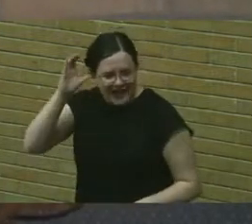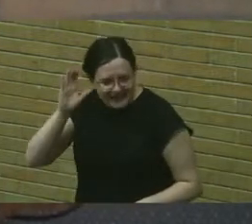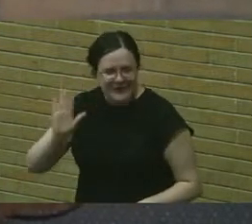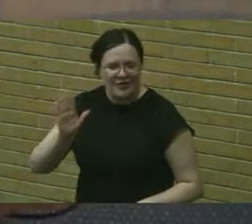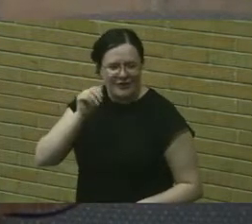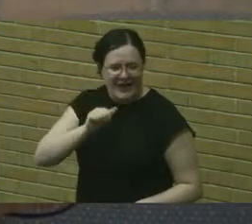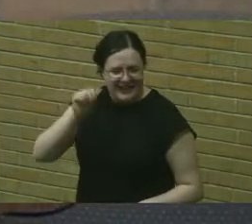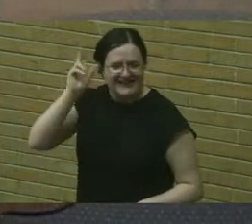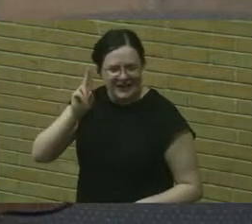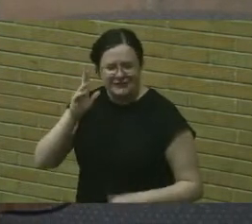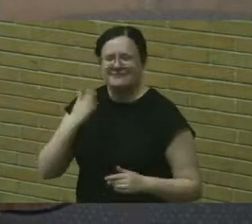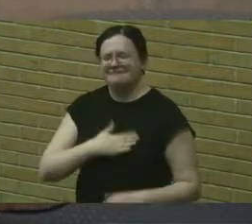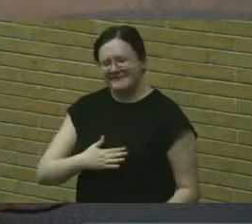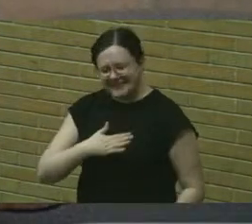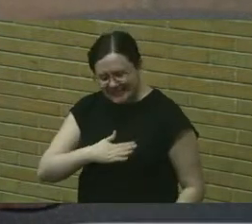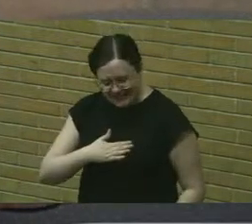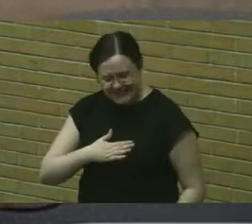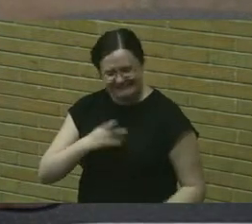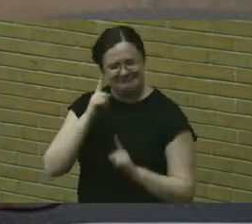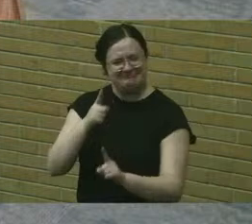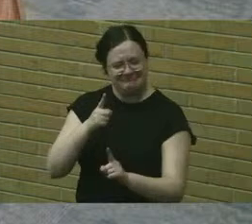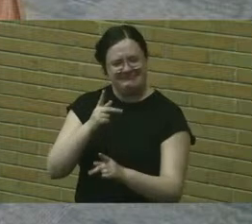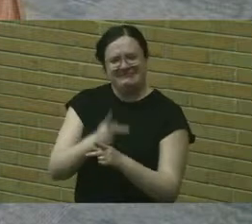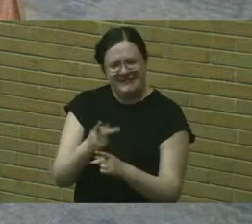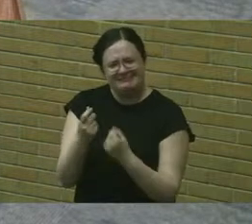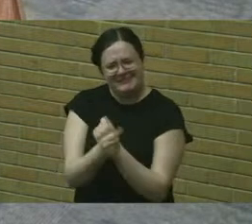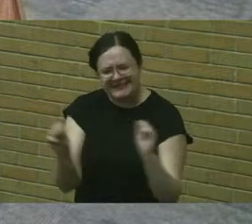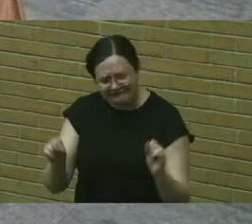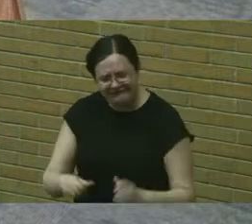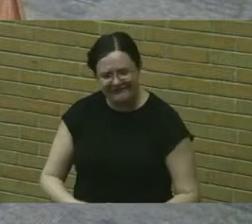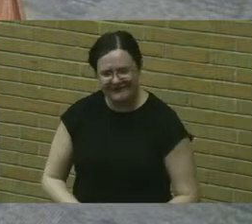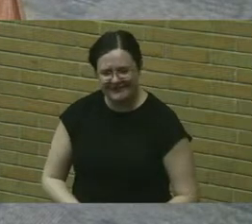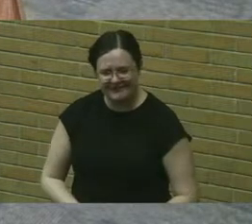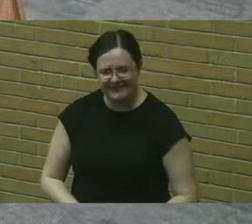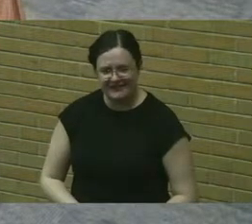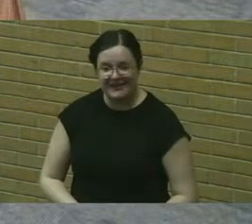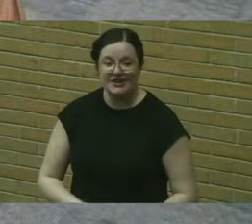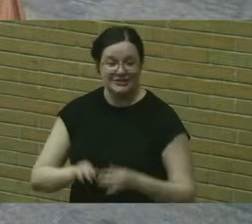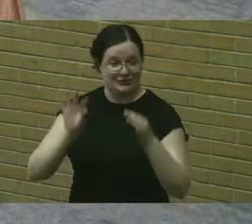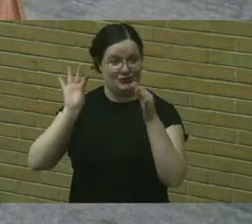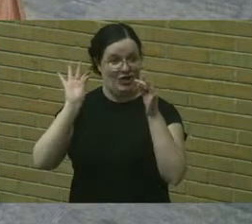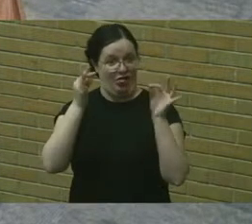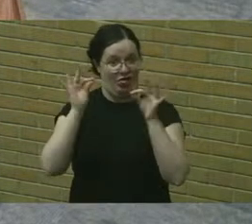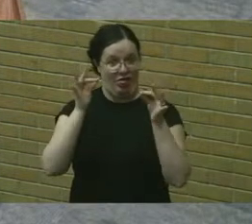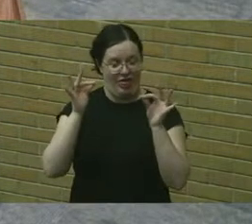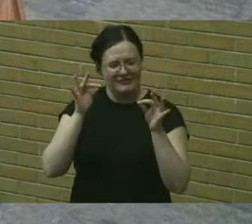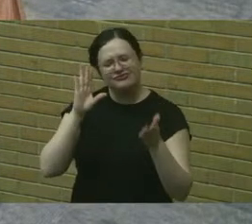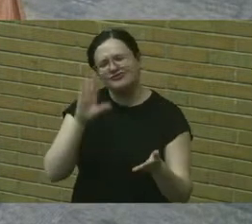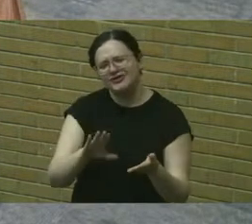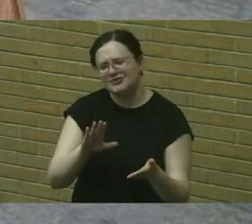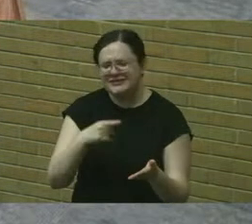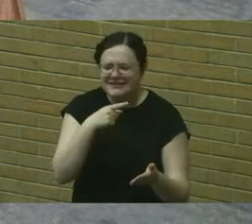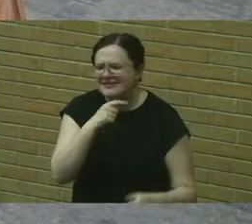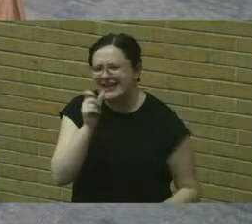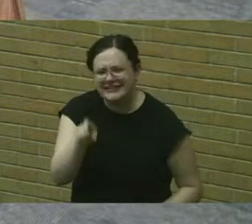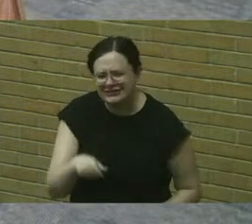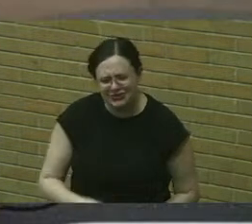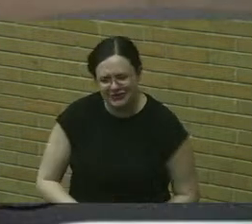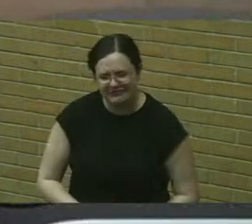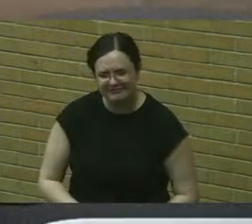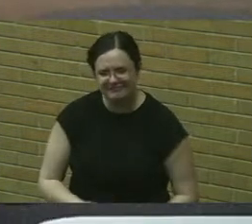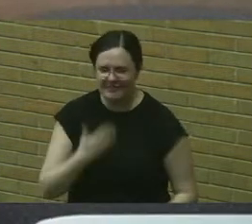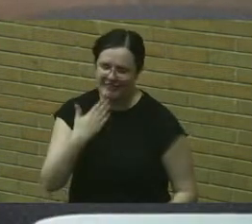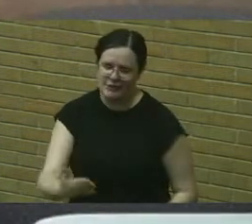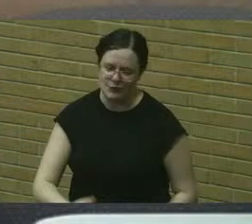I just ask to keep it safe and just reduce the distraction. It's not necessary. Thank